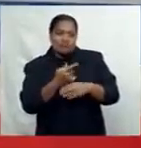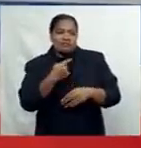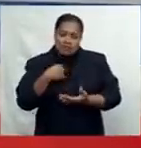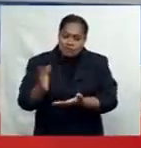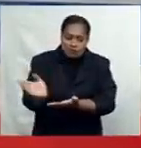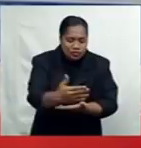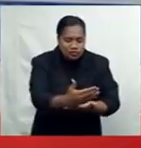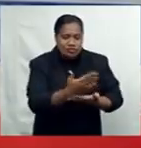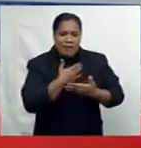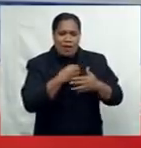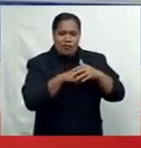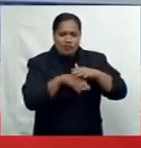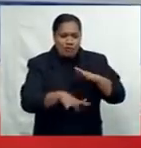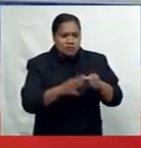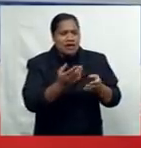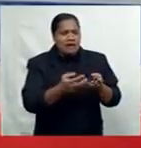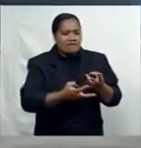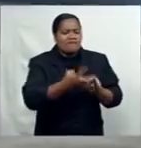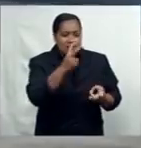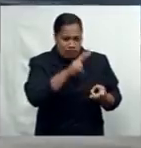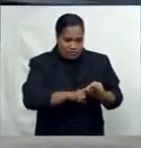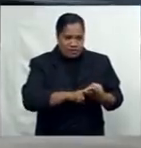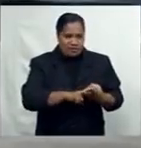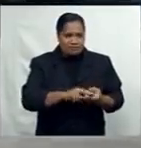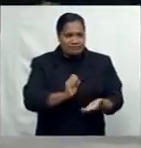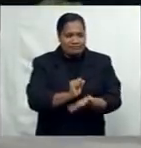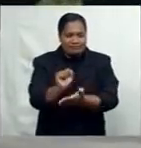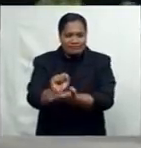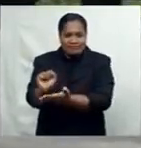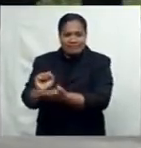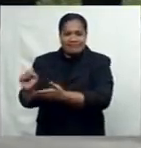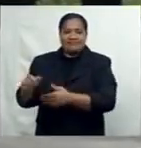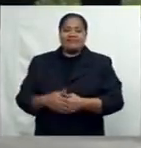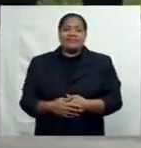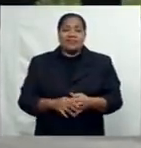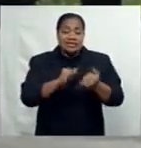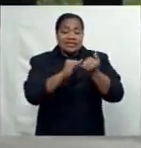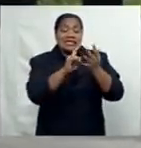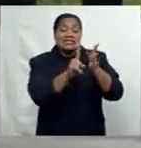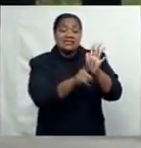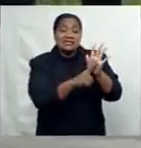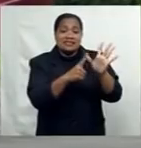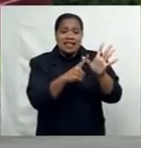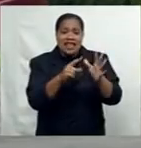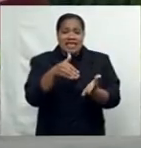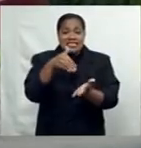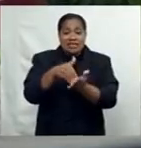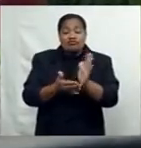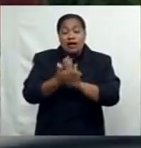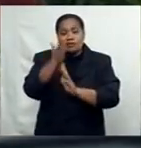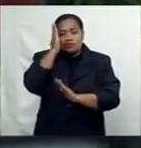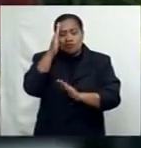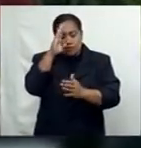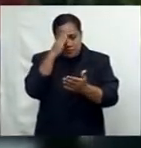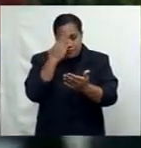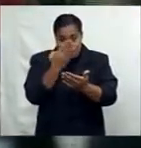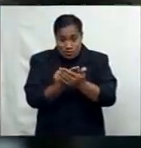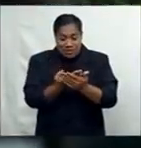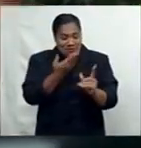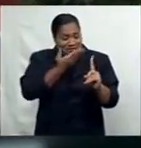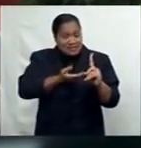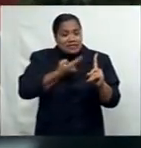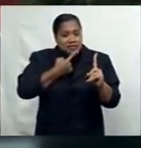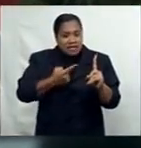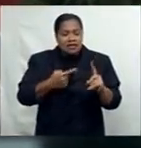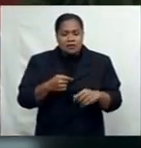vegetables in months' time. Sila Central High School student Ricky Reid says he is making good use of his